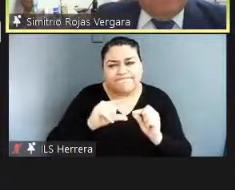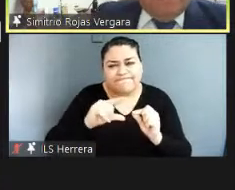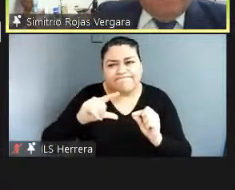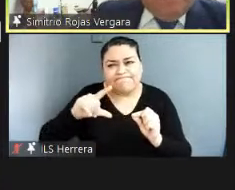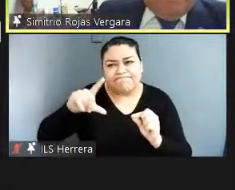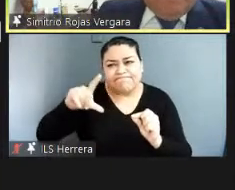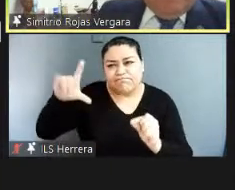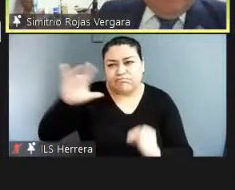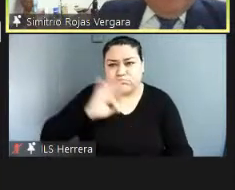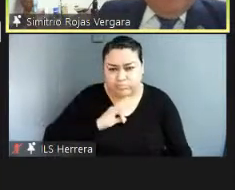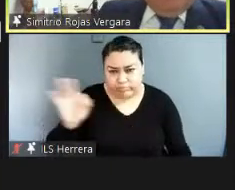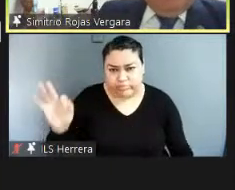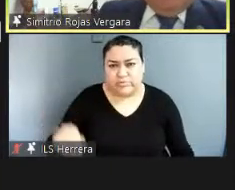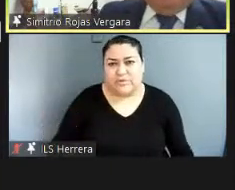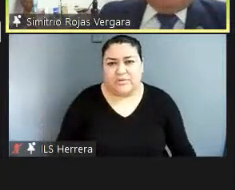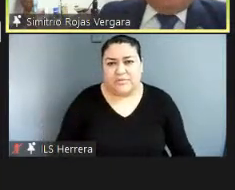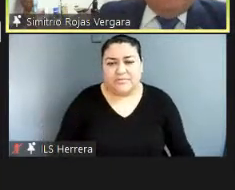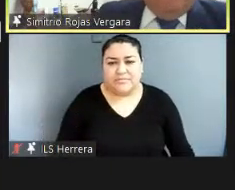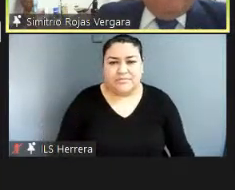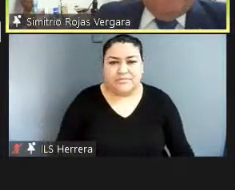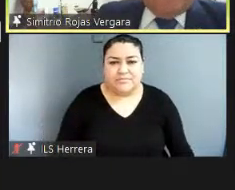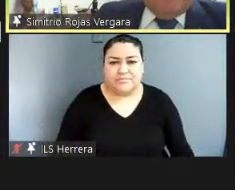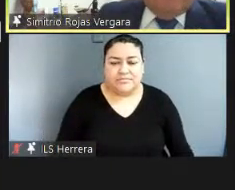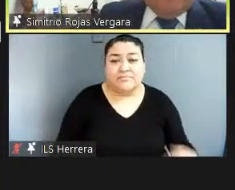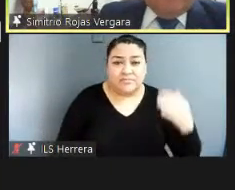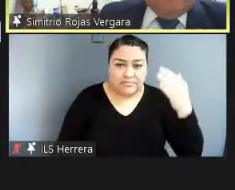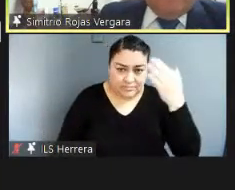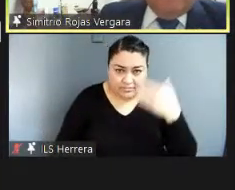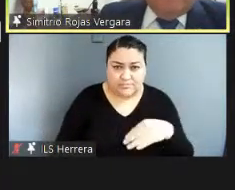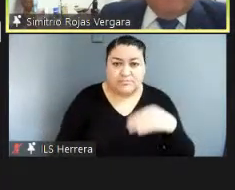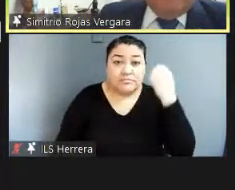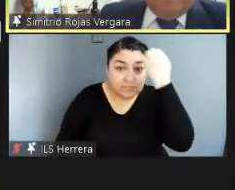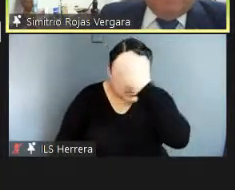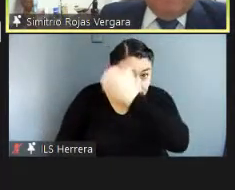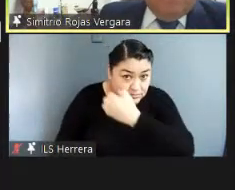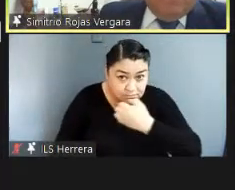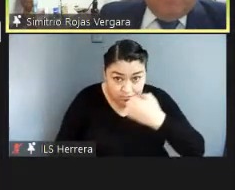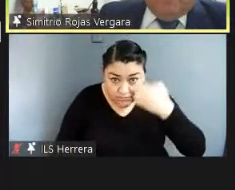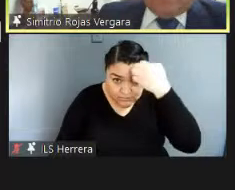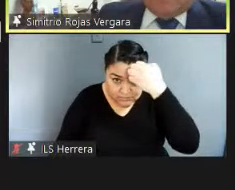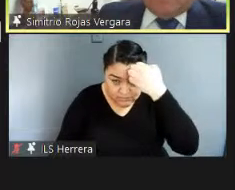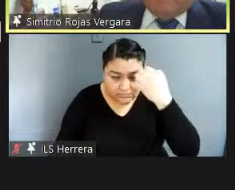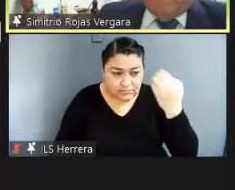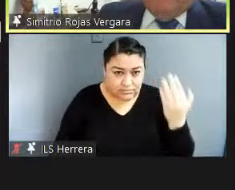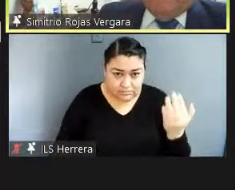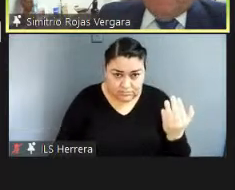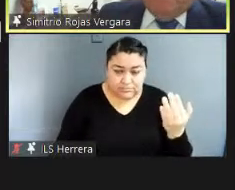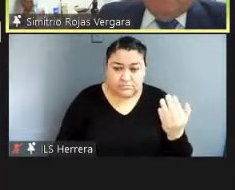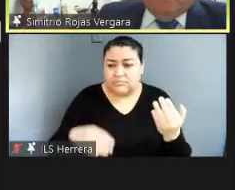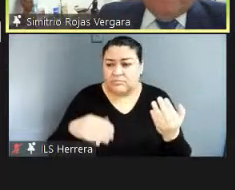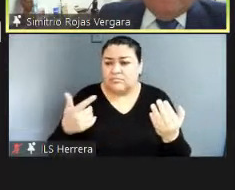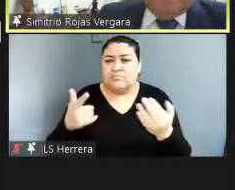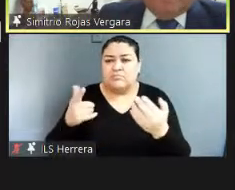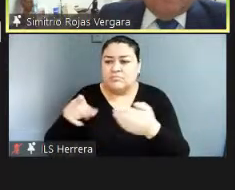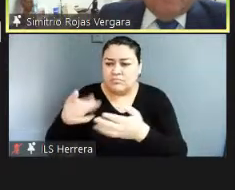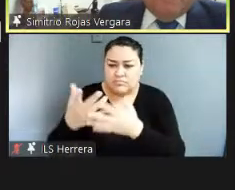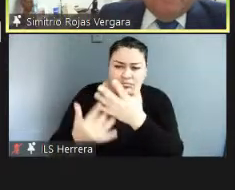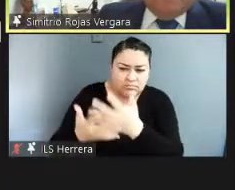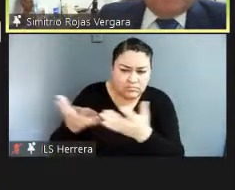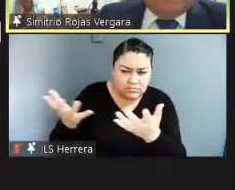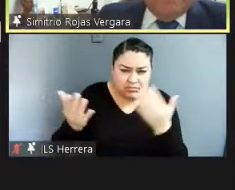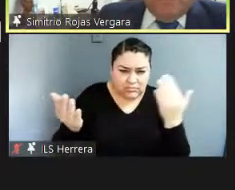so that they are increasingly complex. Assessment needs to be objective, assessment of